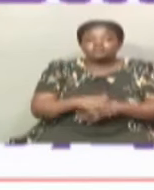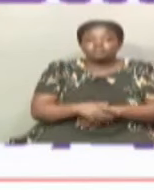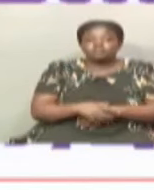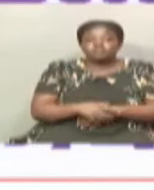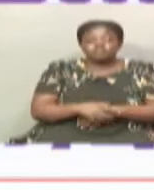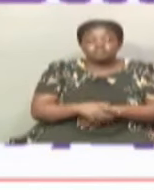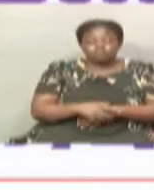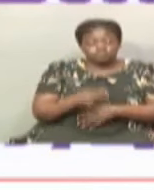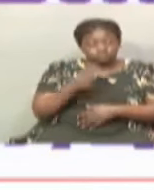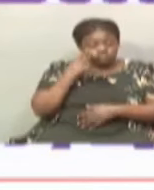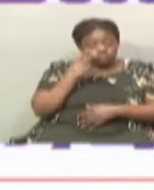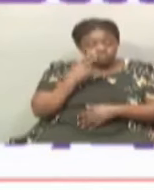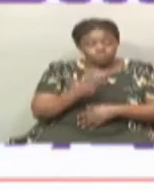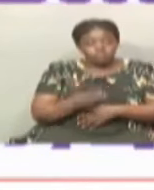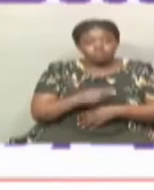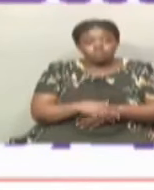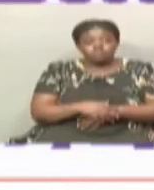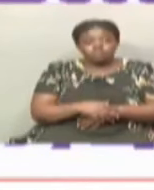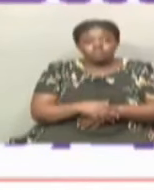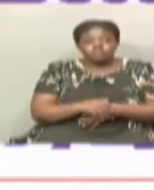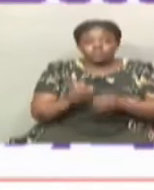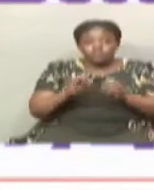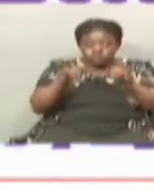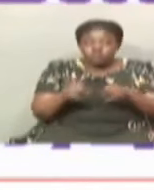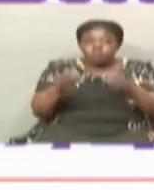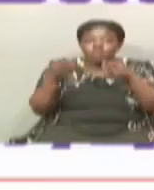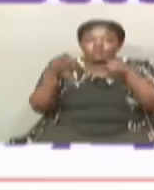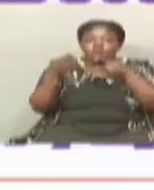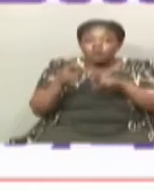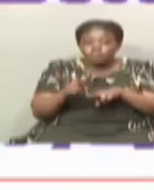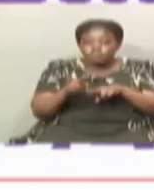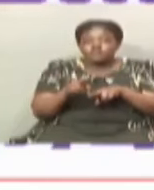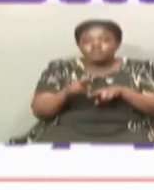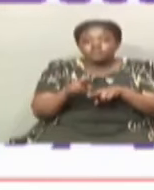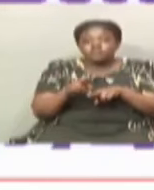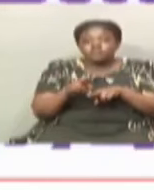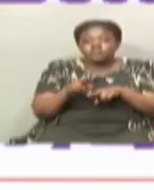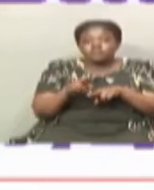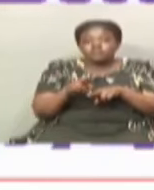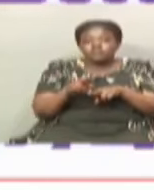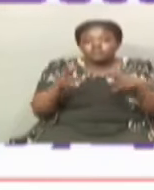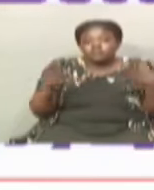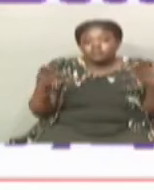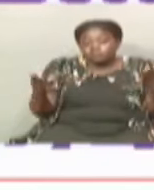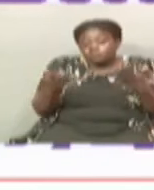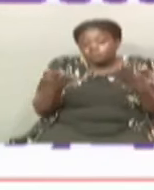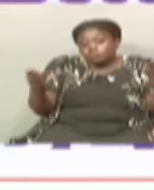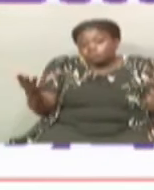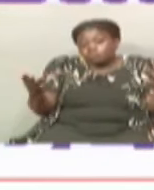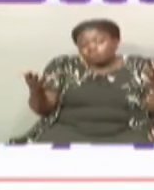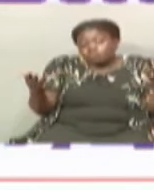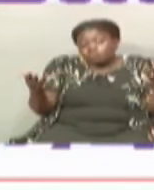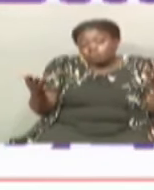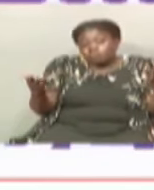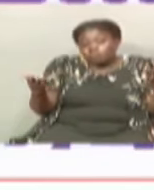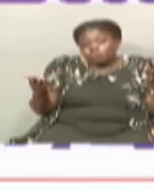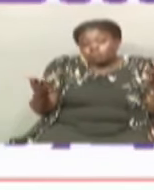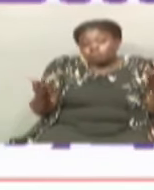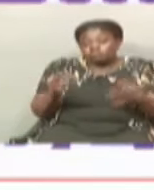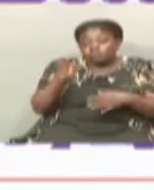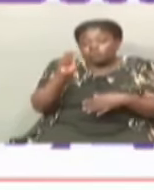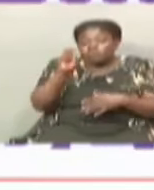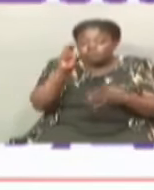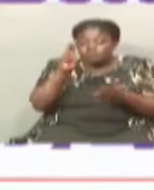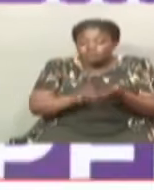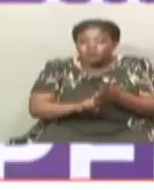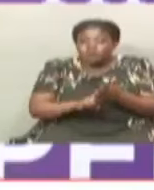to ensure that this trial takes place and either the guilt or innocence of the accused persons